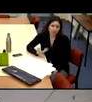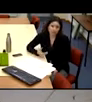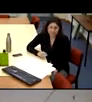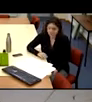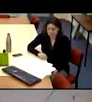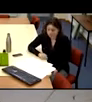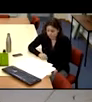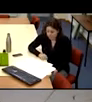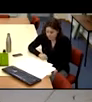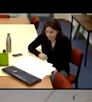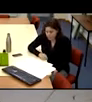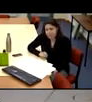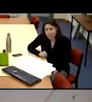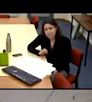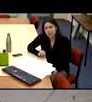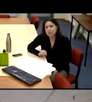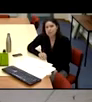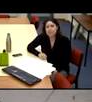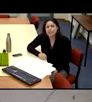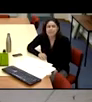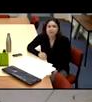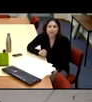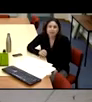refugee identity because for him it